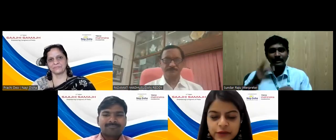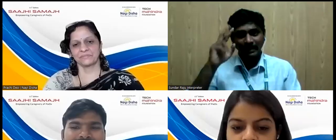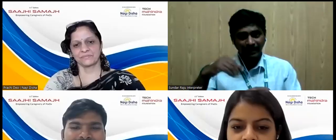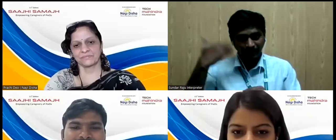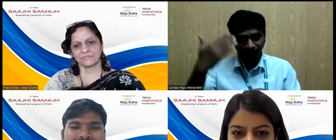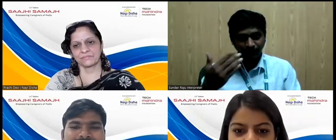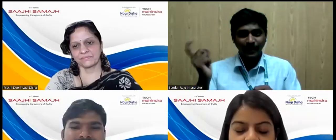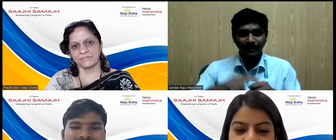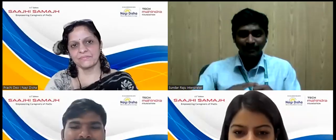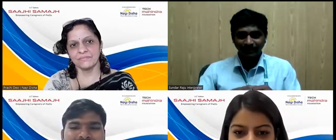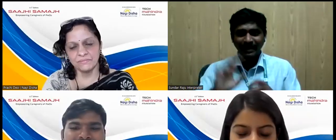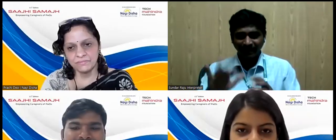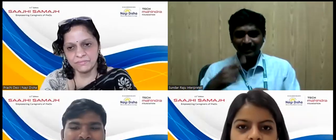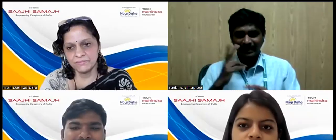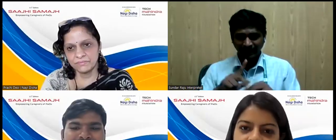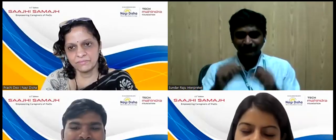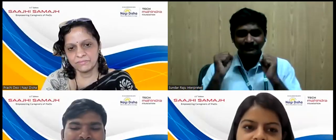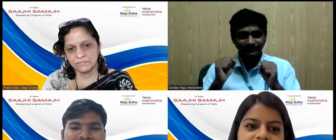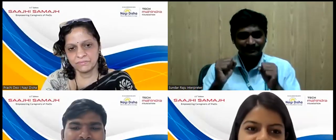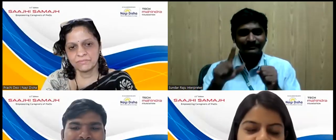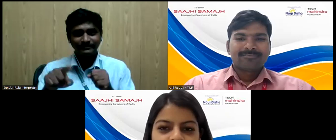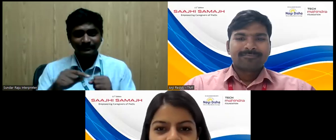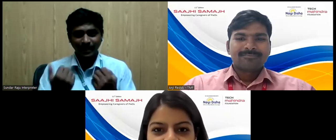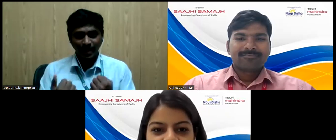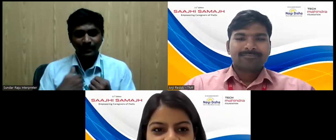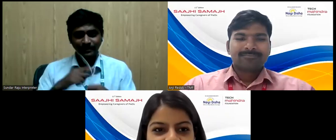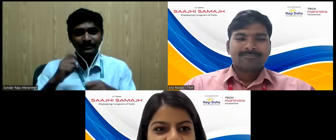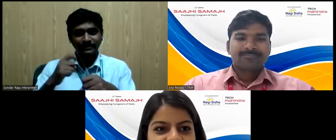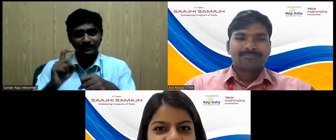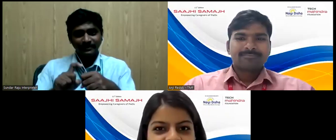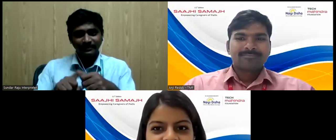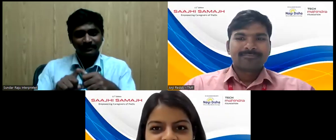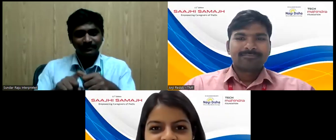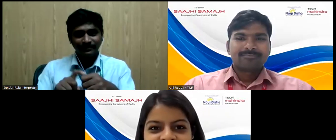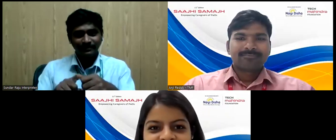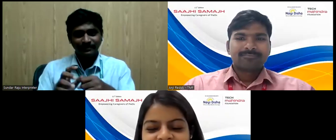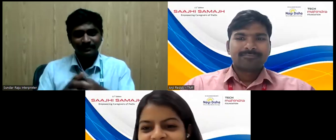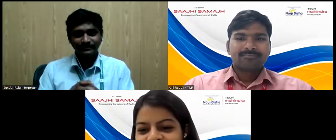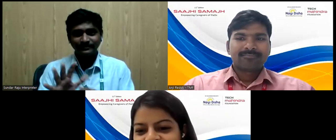questions and you were not able to ask them here, or no, I asked the question, but I didn't pick that.